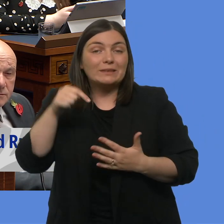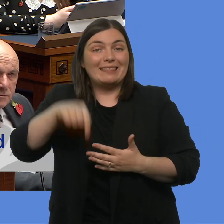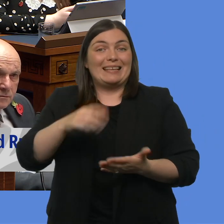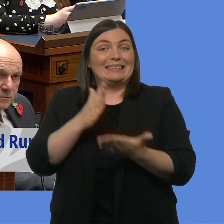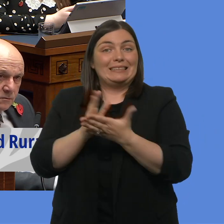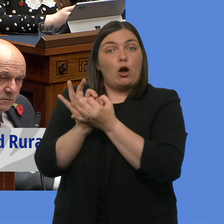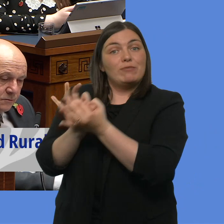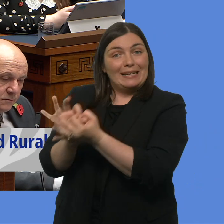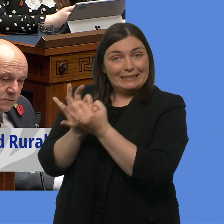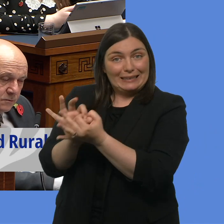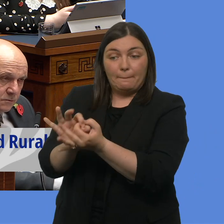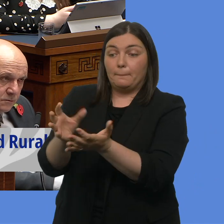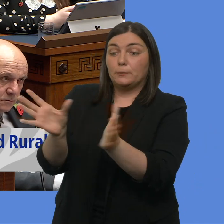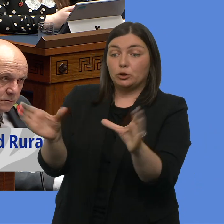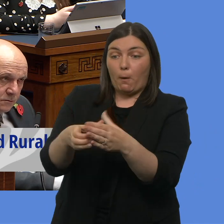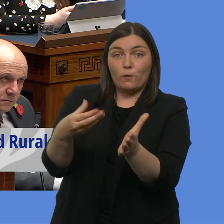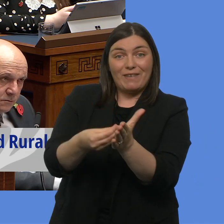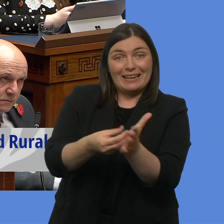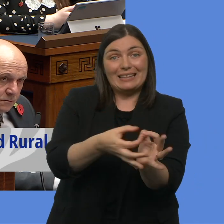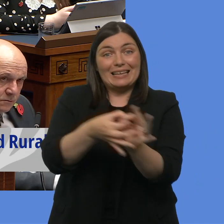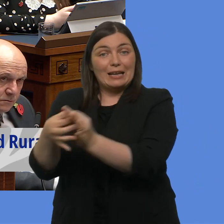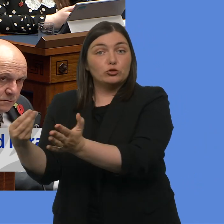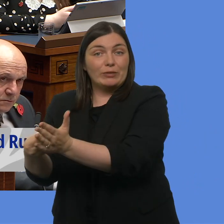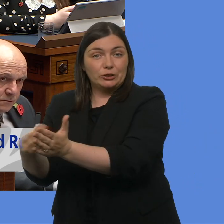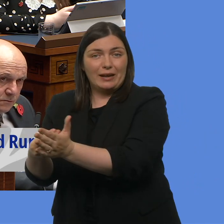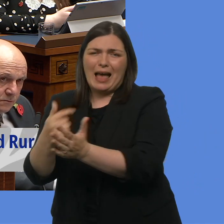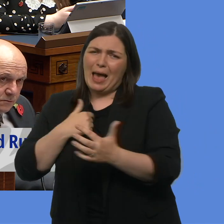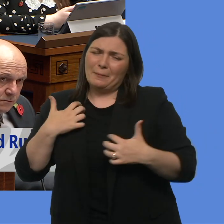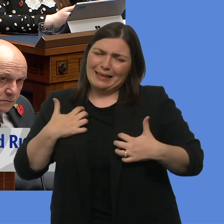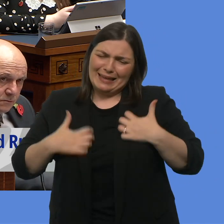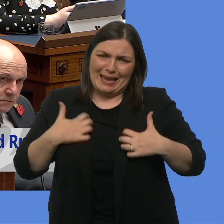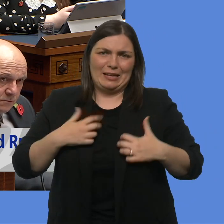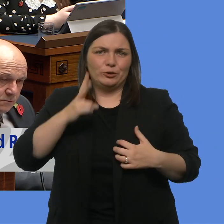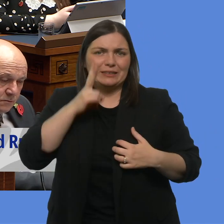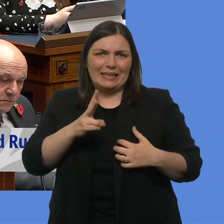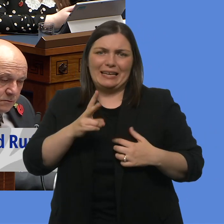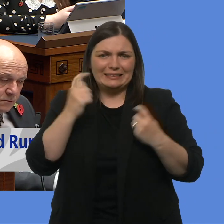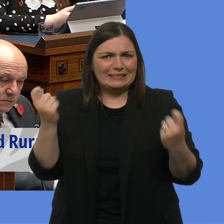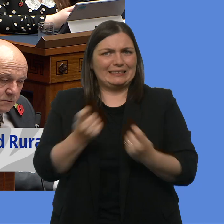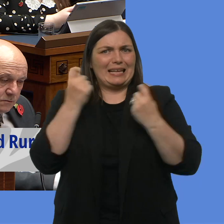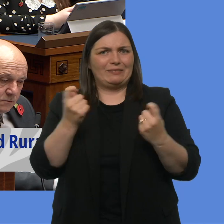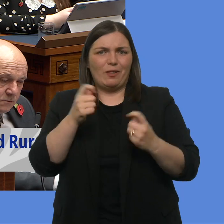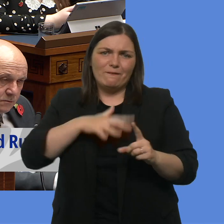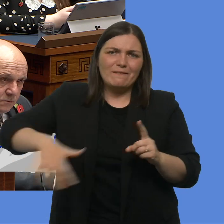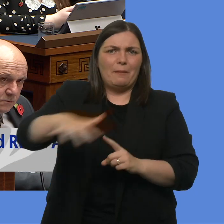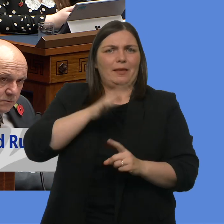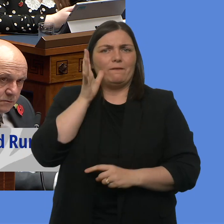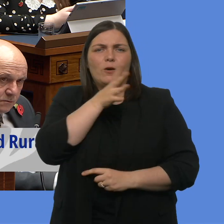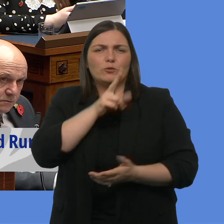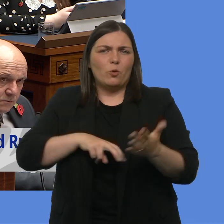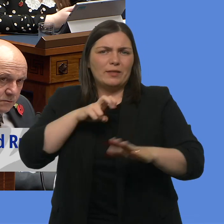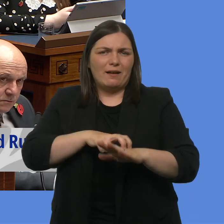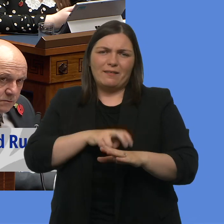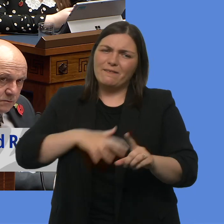and Treasury. I am very keen to see the success of family farms in Northern Ireland. They're a bedrock of our countryside. It's important that we support them. I'm on the side of